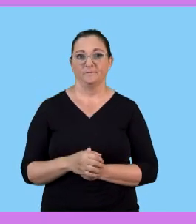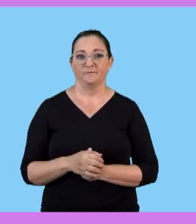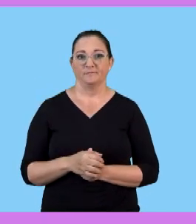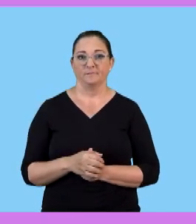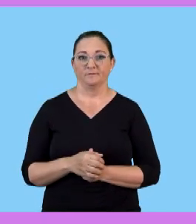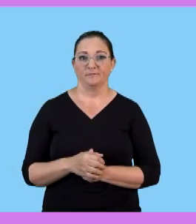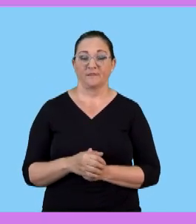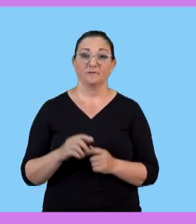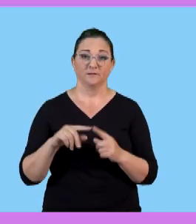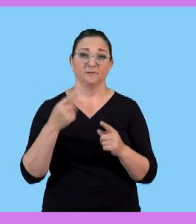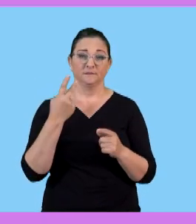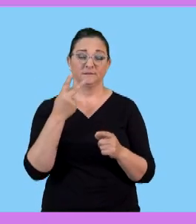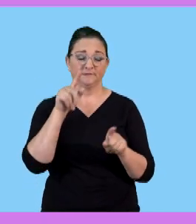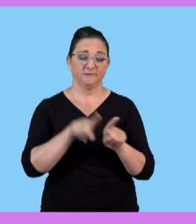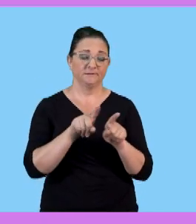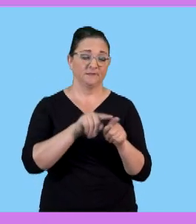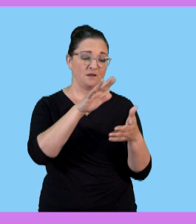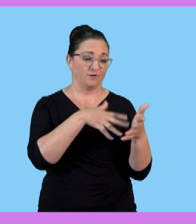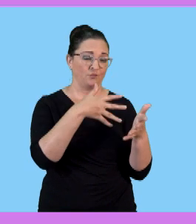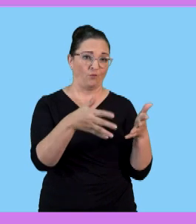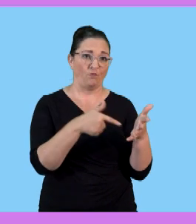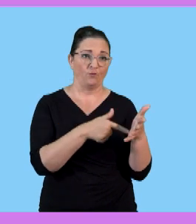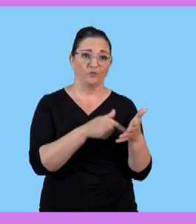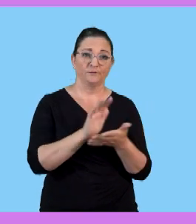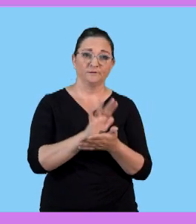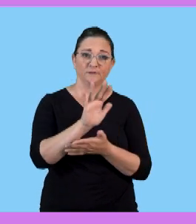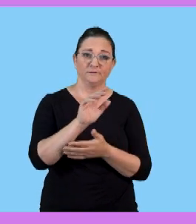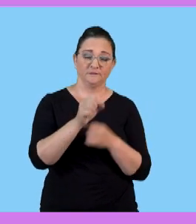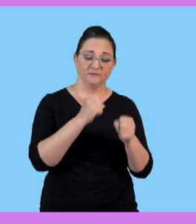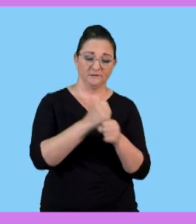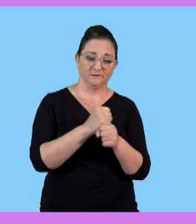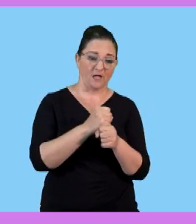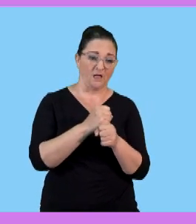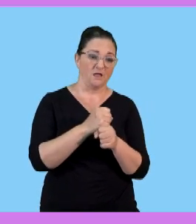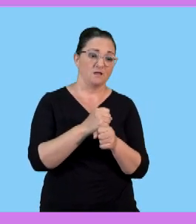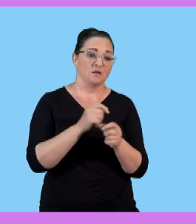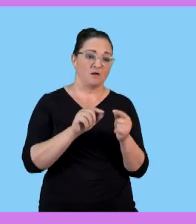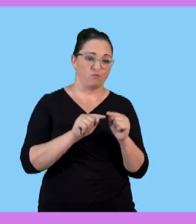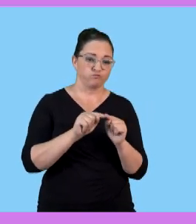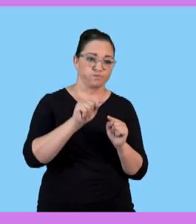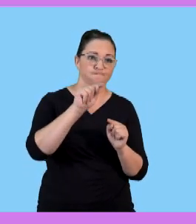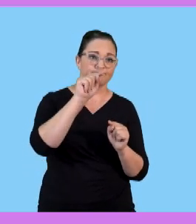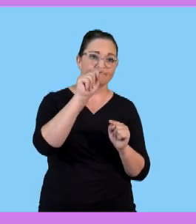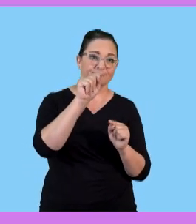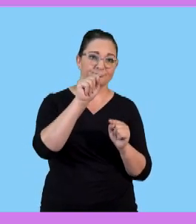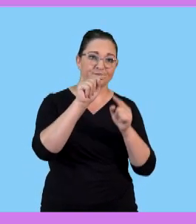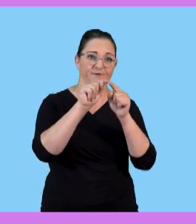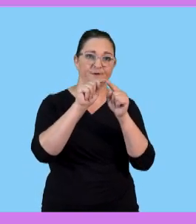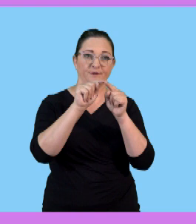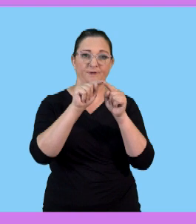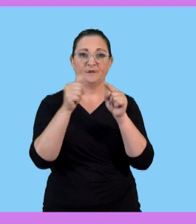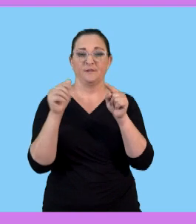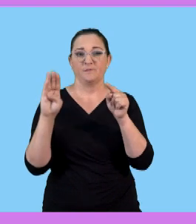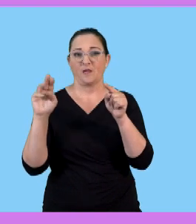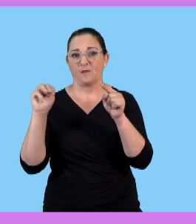Guys, are we clear? As I've indicated, same like with the graph, I took my 15 years, move all the way up. 24 BMI,